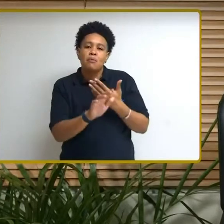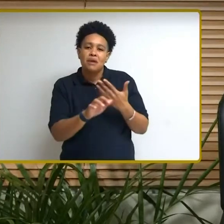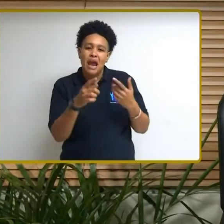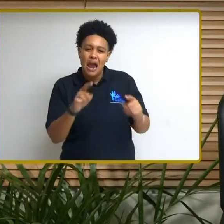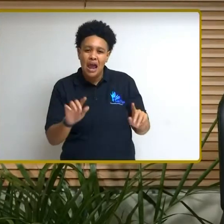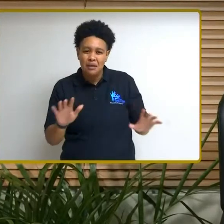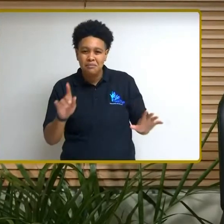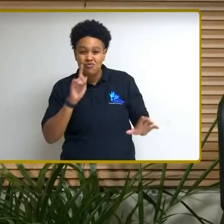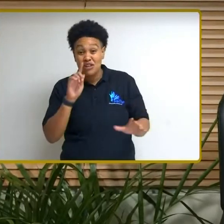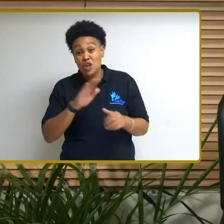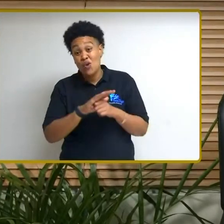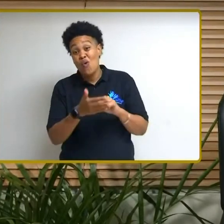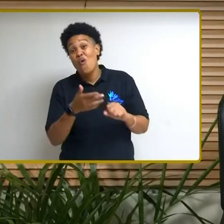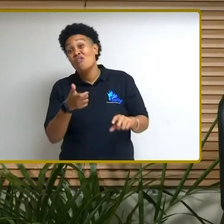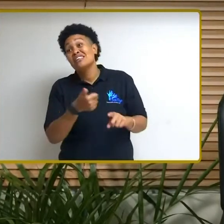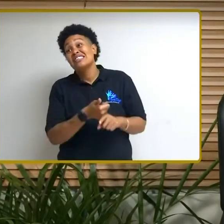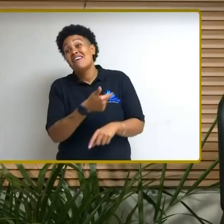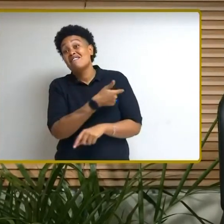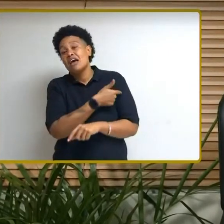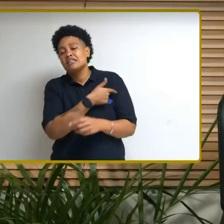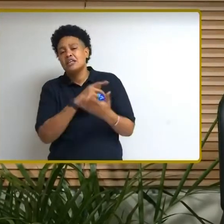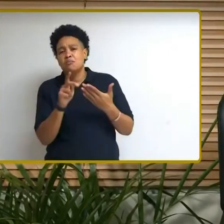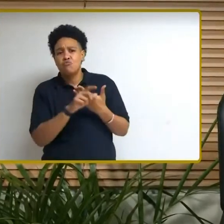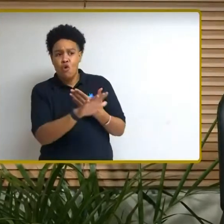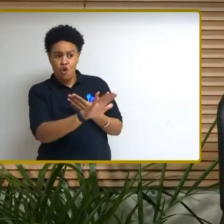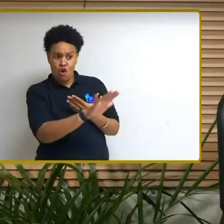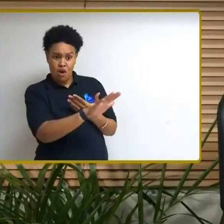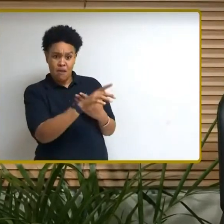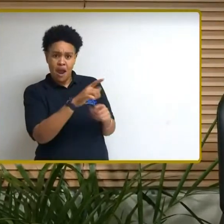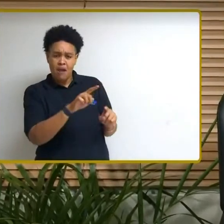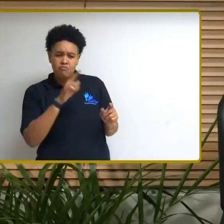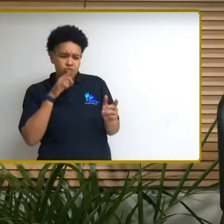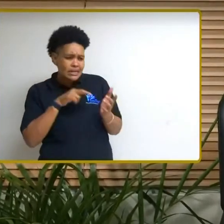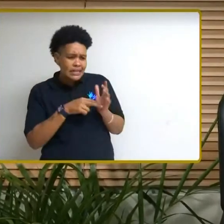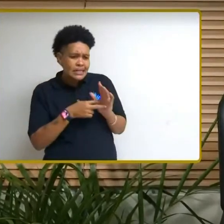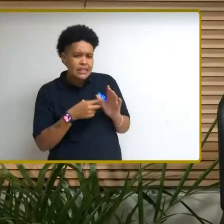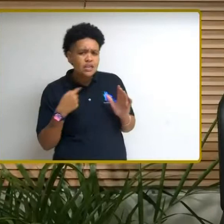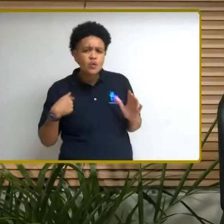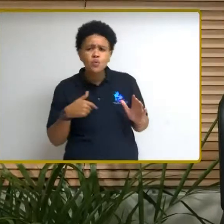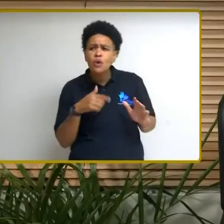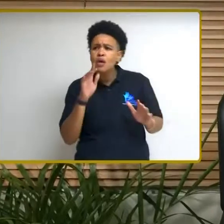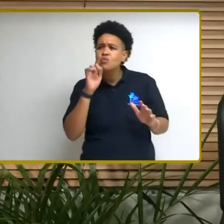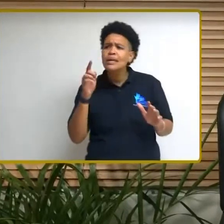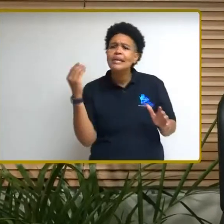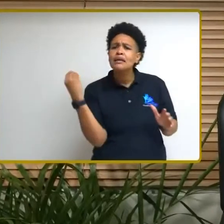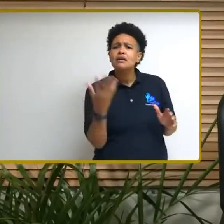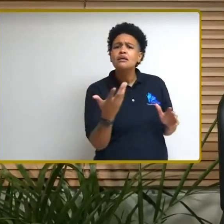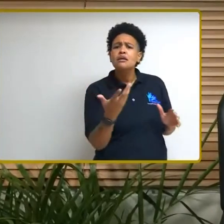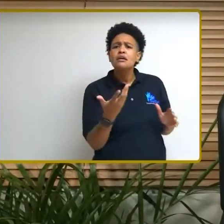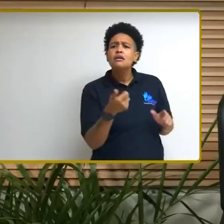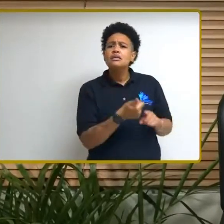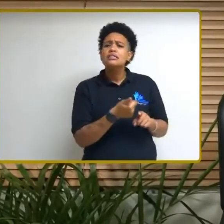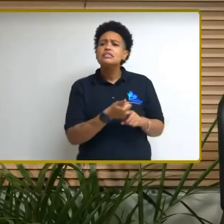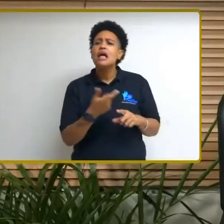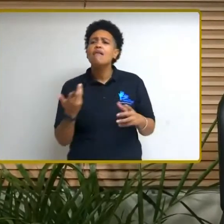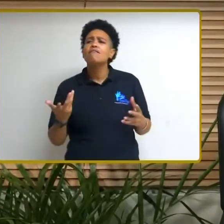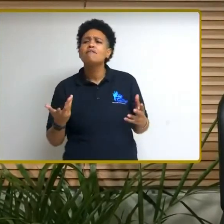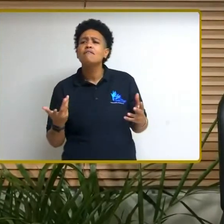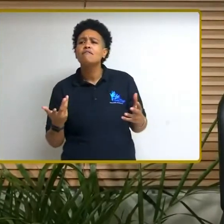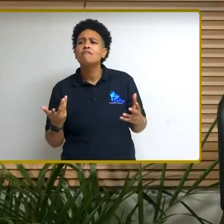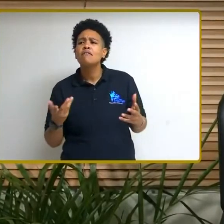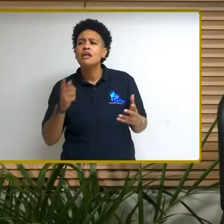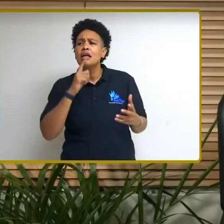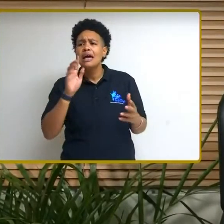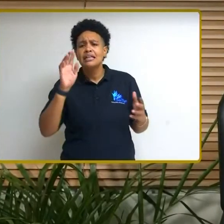the COVID-19 vaccine program. Indeed, we are issuing